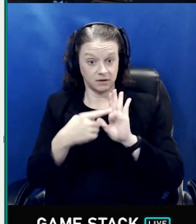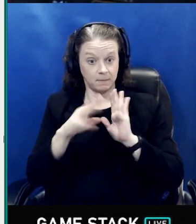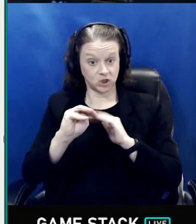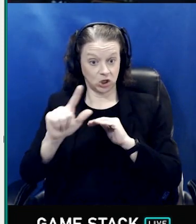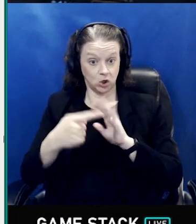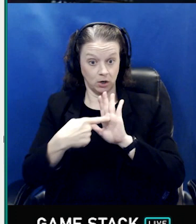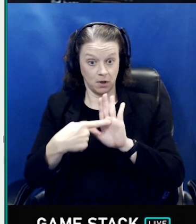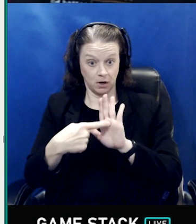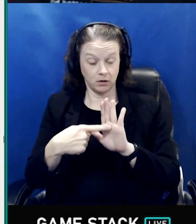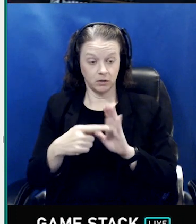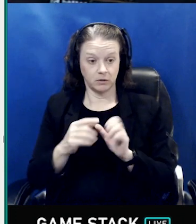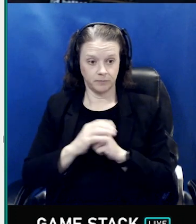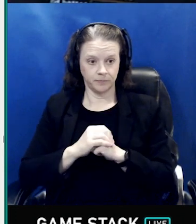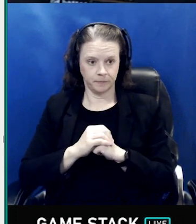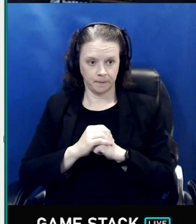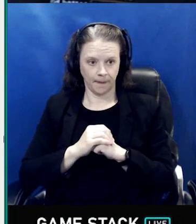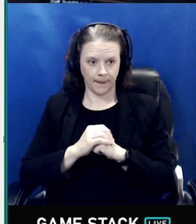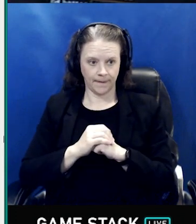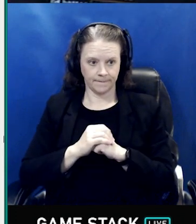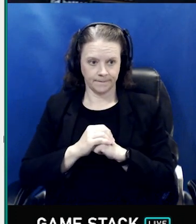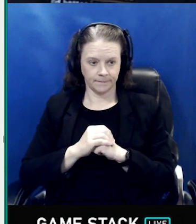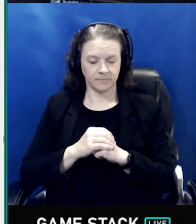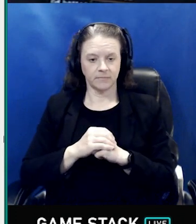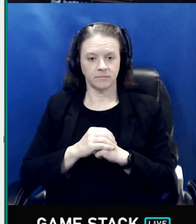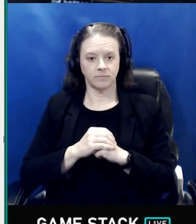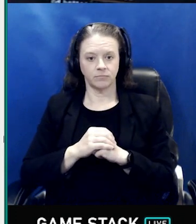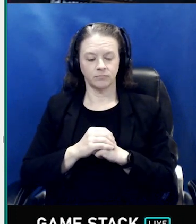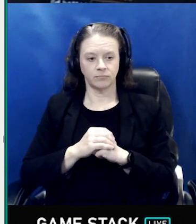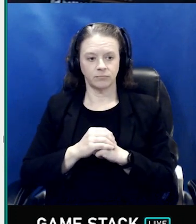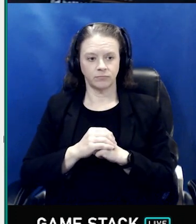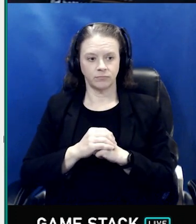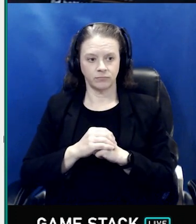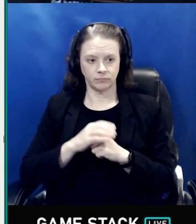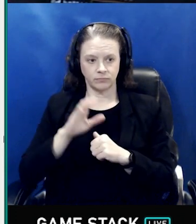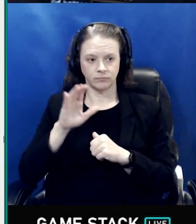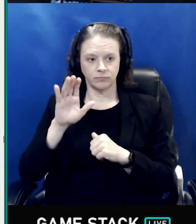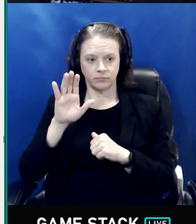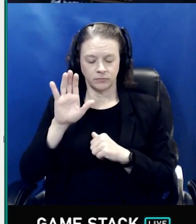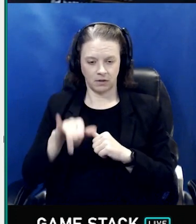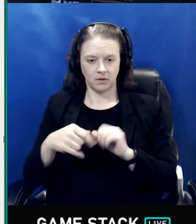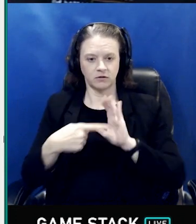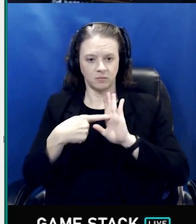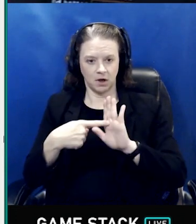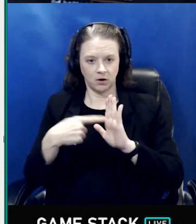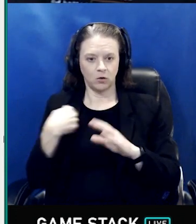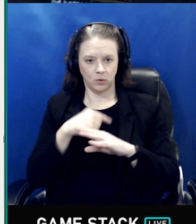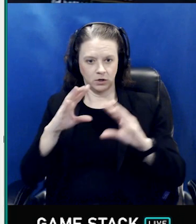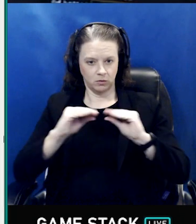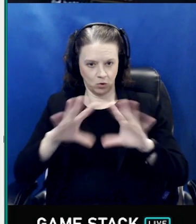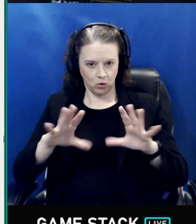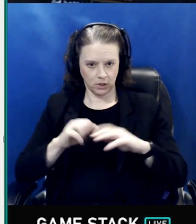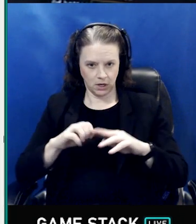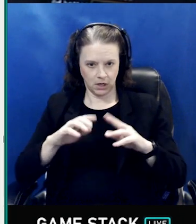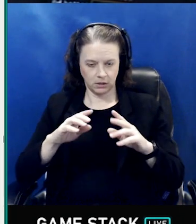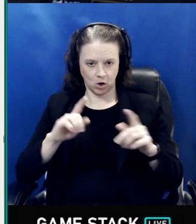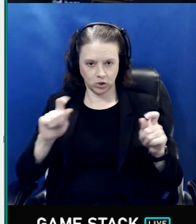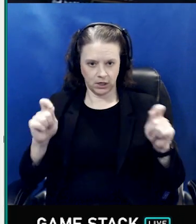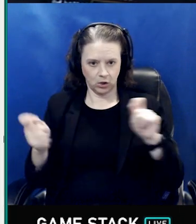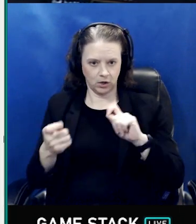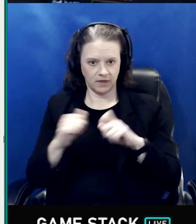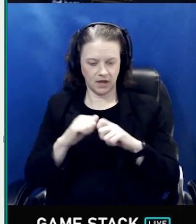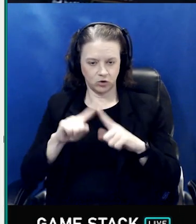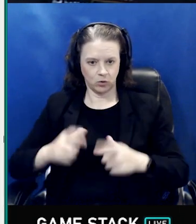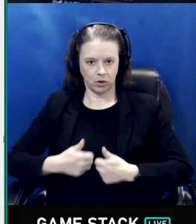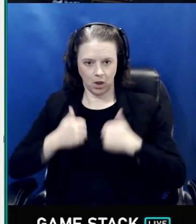Learning. After we built model and deployed, we integrate it to a LiveOps platform to help operators